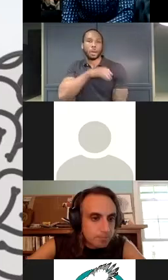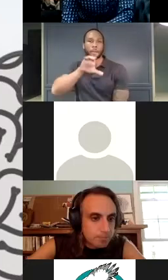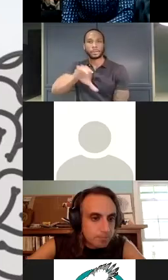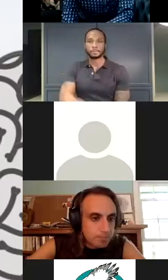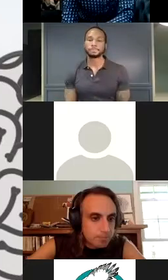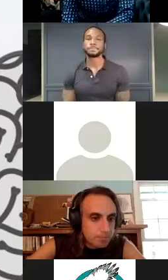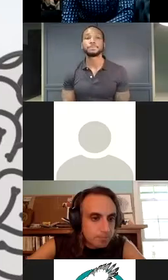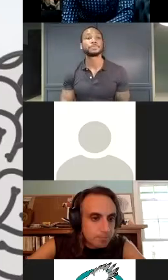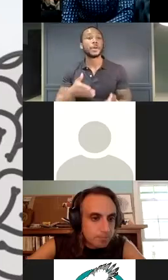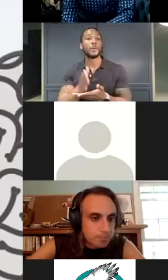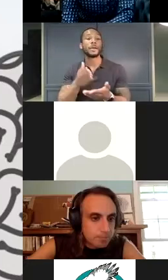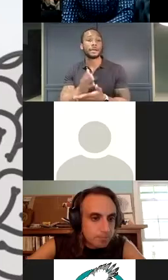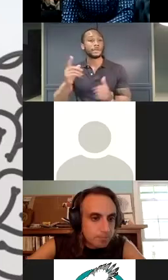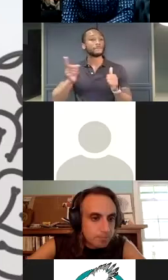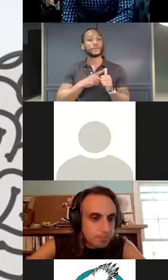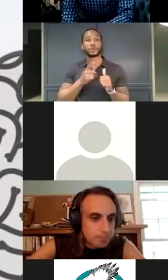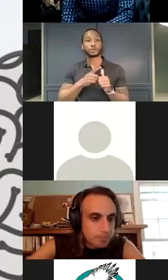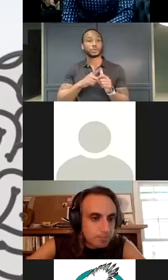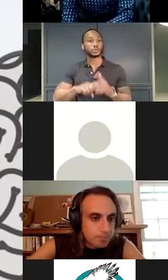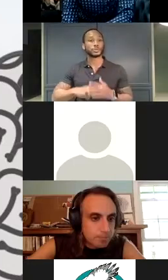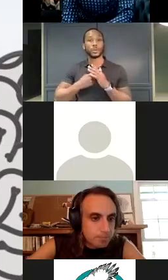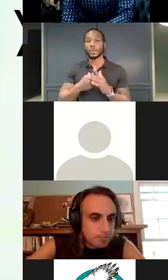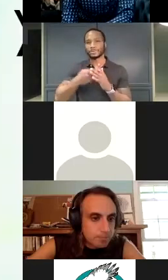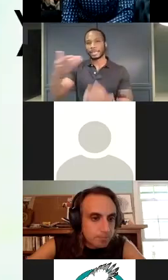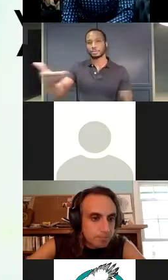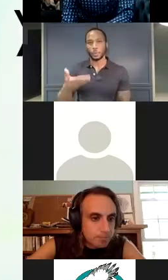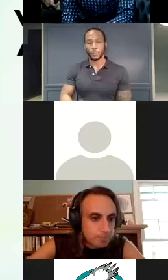Okay, so first we have the intro.